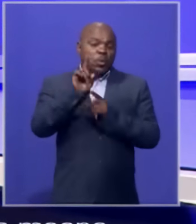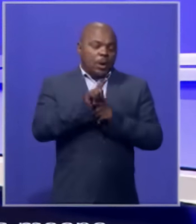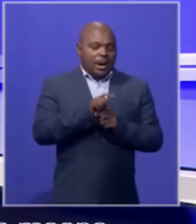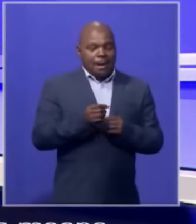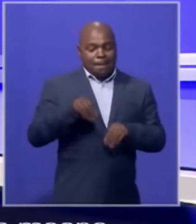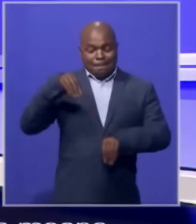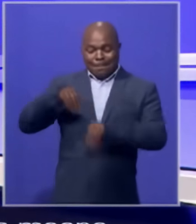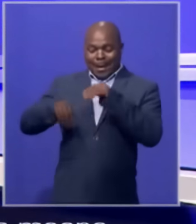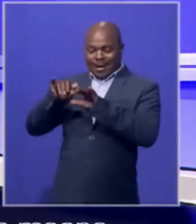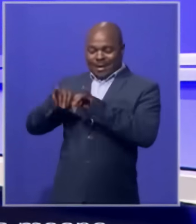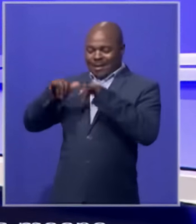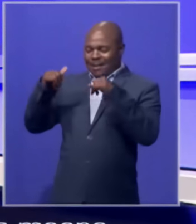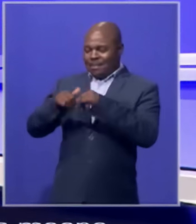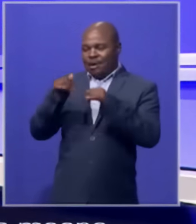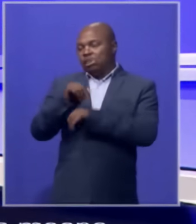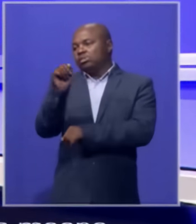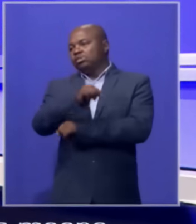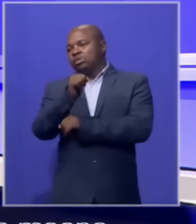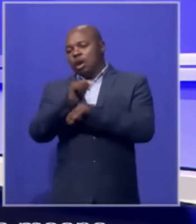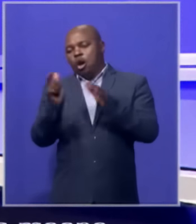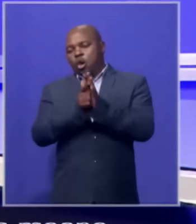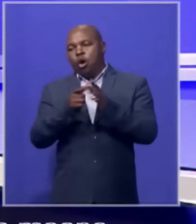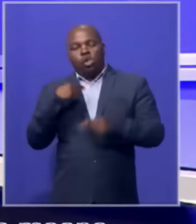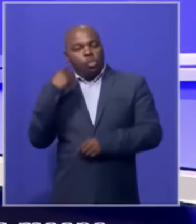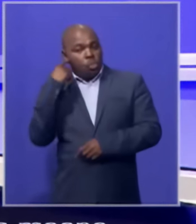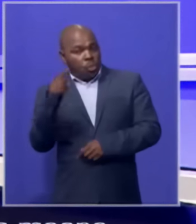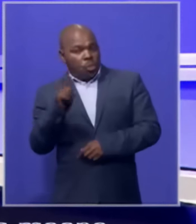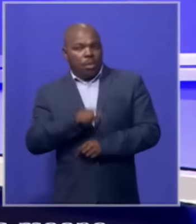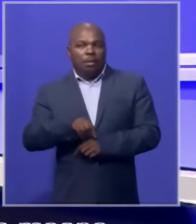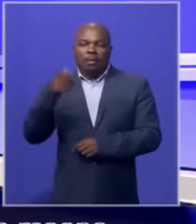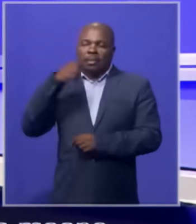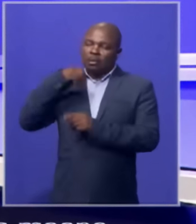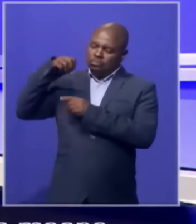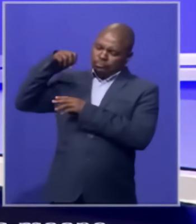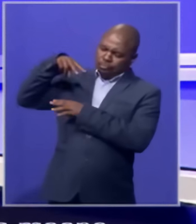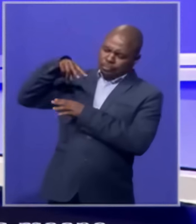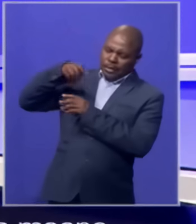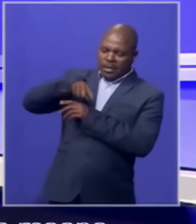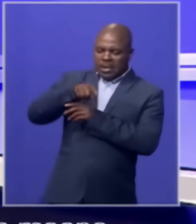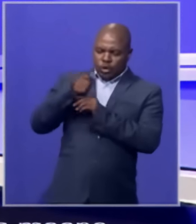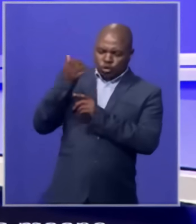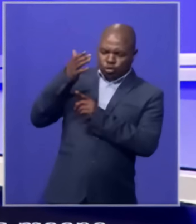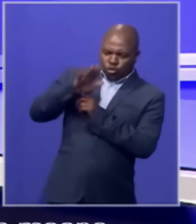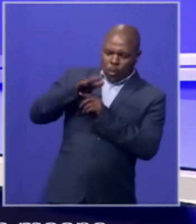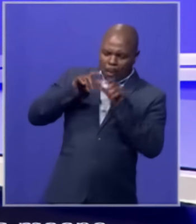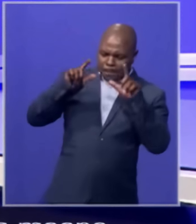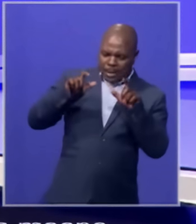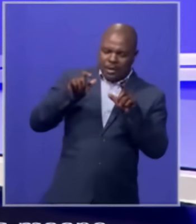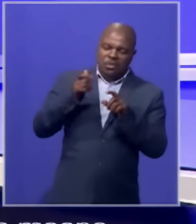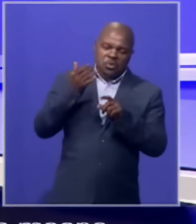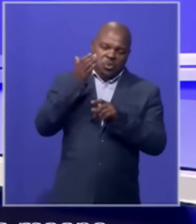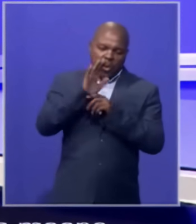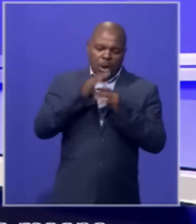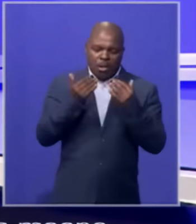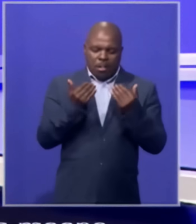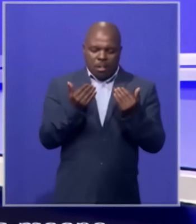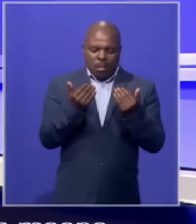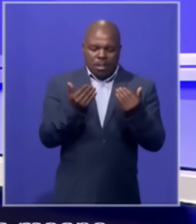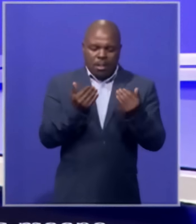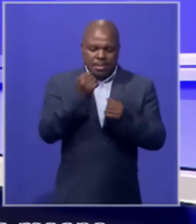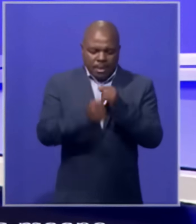šedi gape le go se obamele melao. Diswantšho tša satellite di laetša gore leboto le be le dutše le šuta sebaka sa